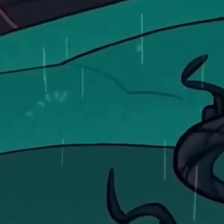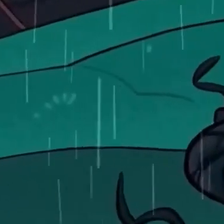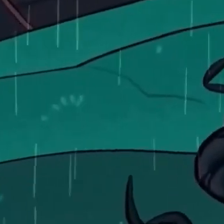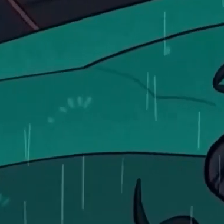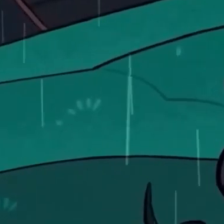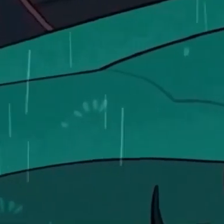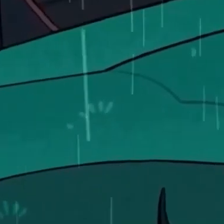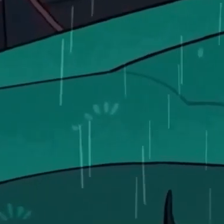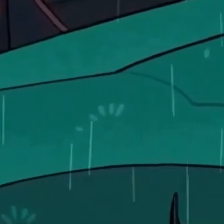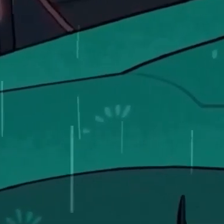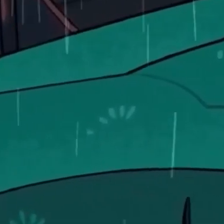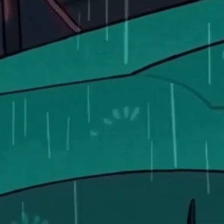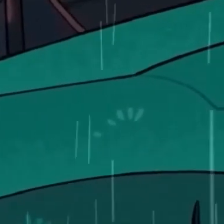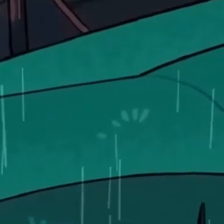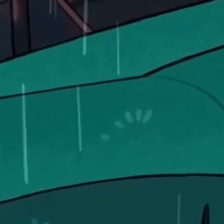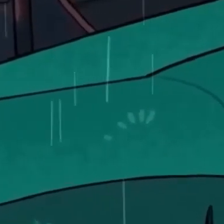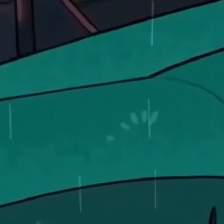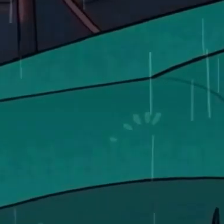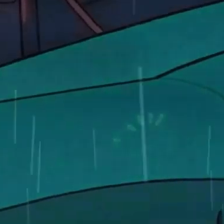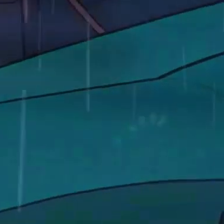went to the creaky door.